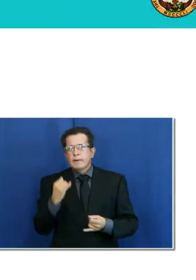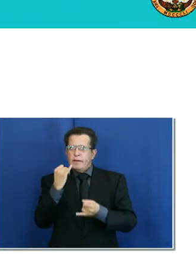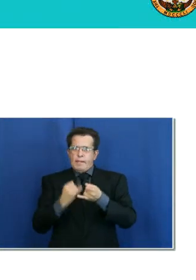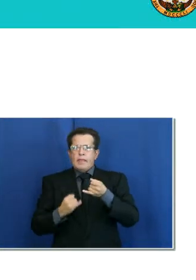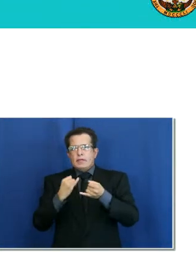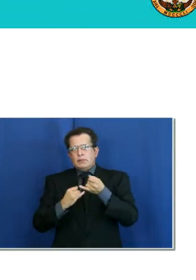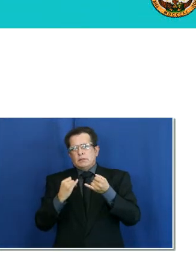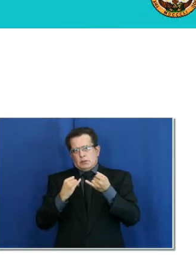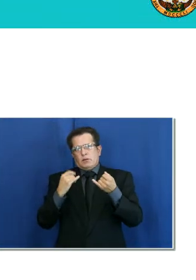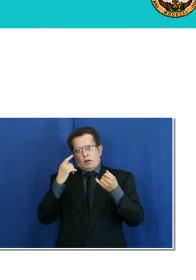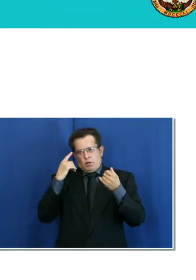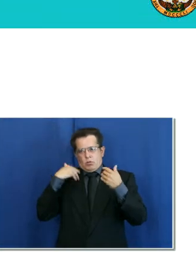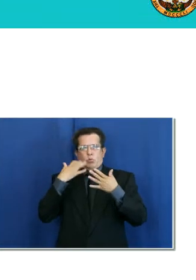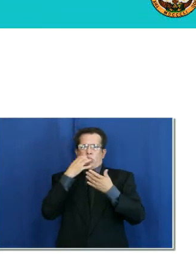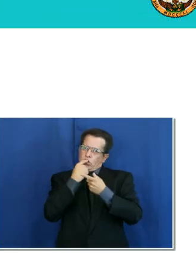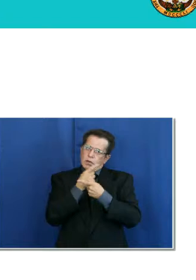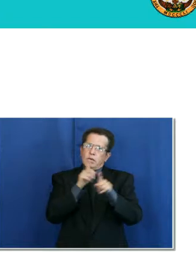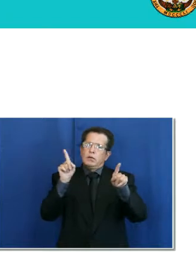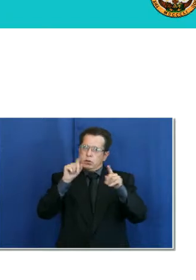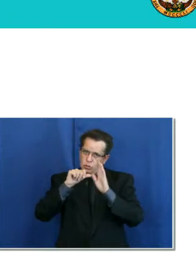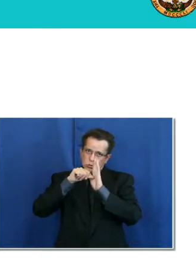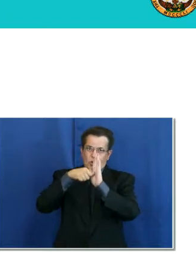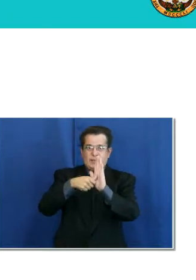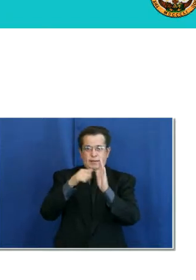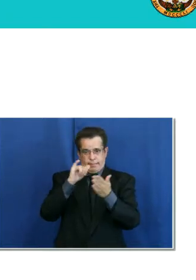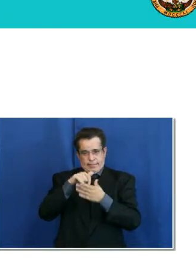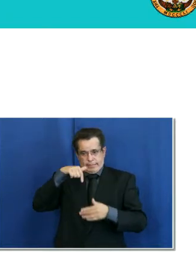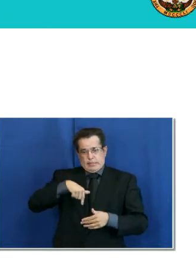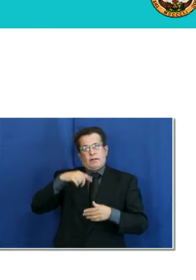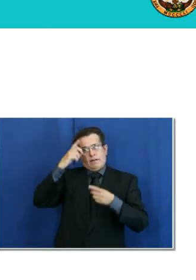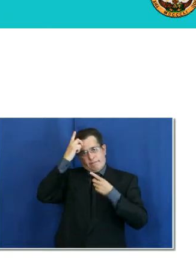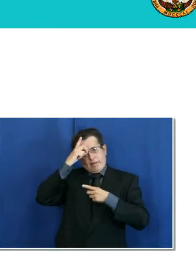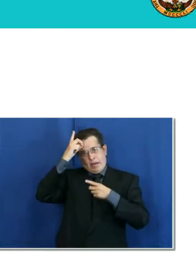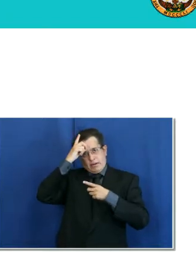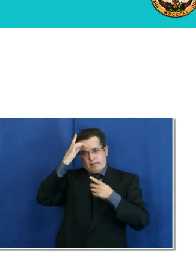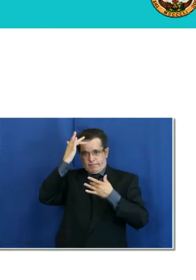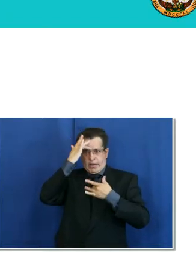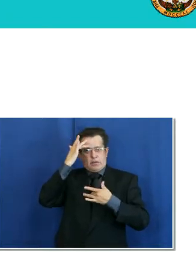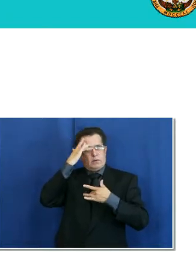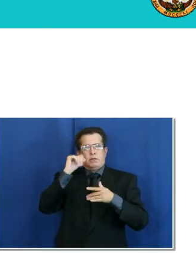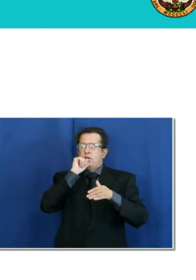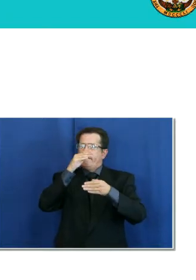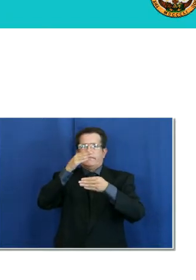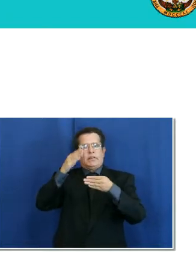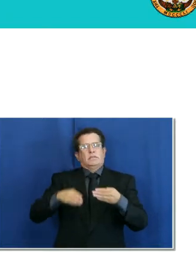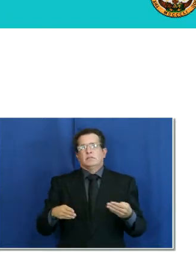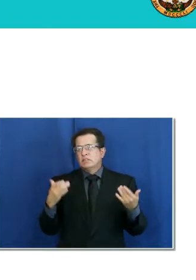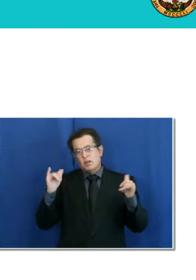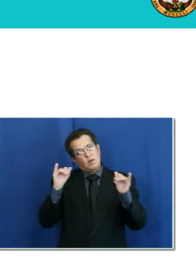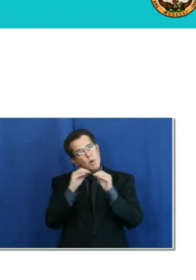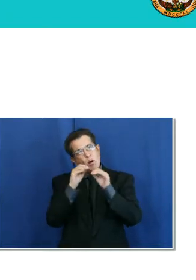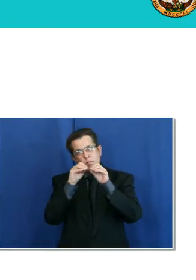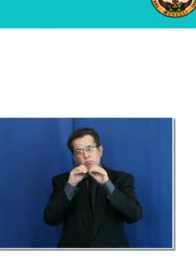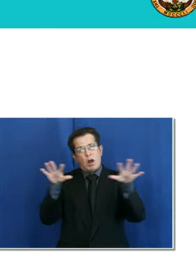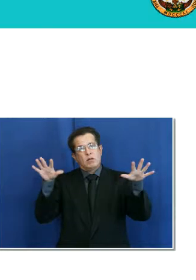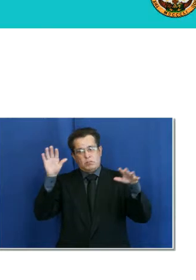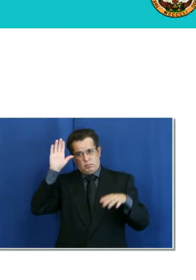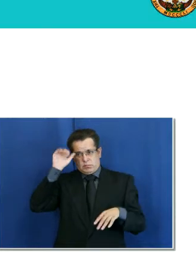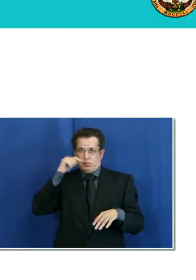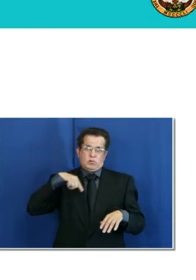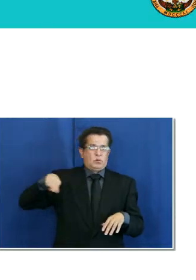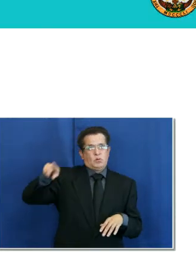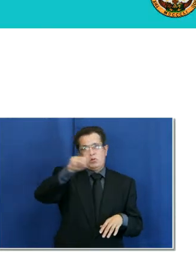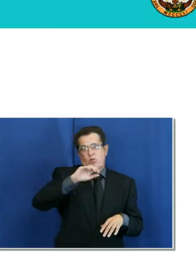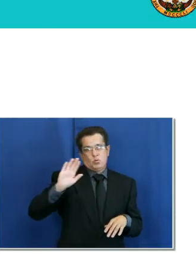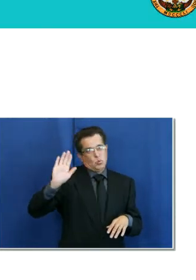to stress that this pandemic is not anywhere being over. Each and every one of us has a role to play